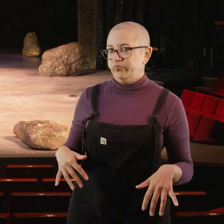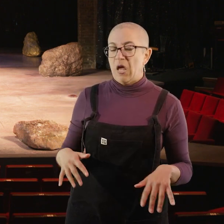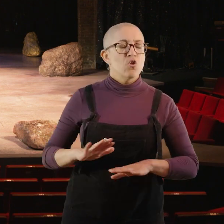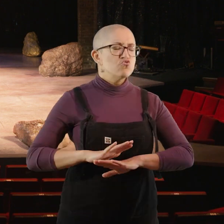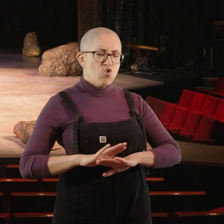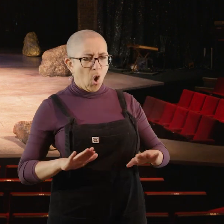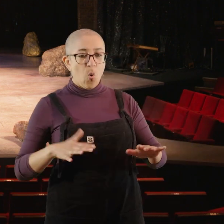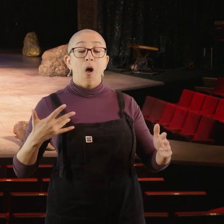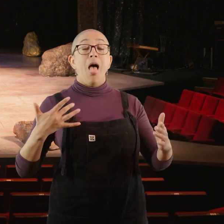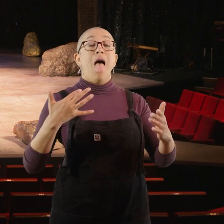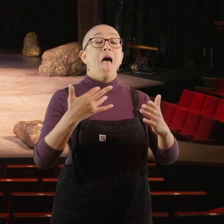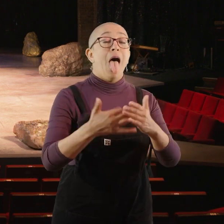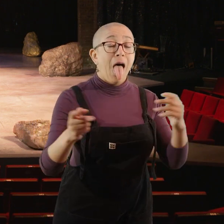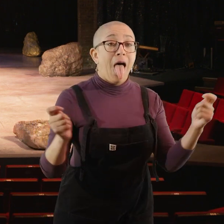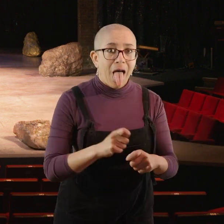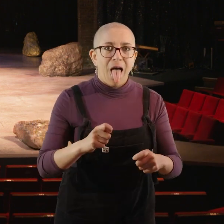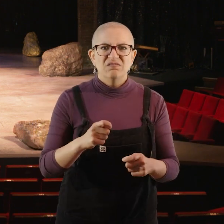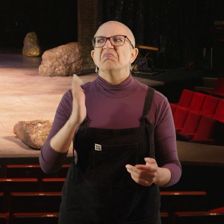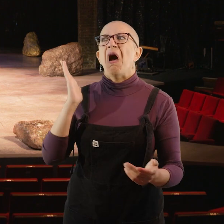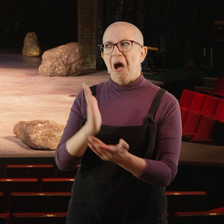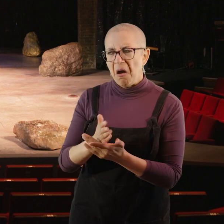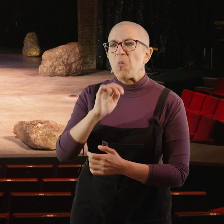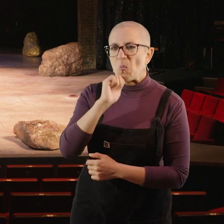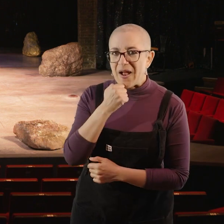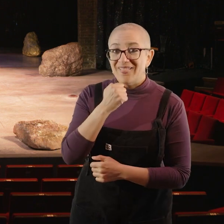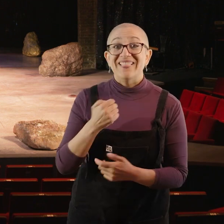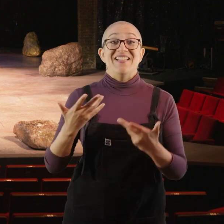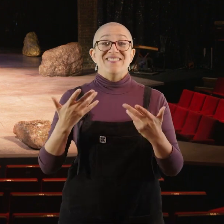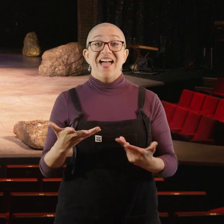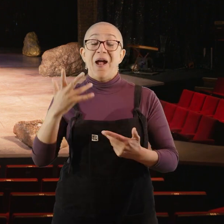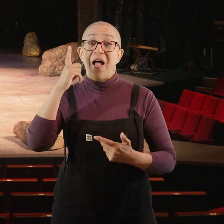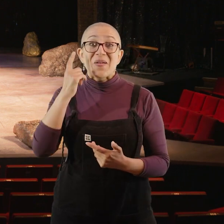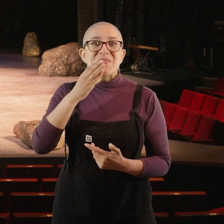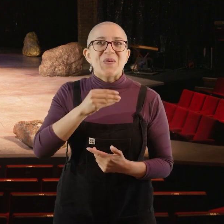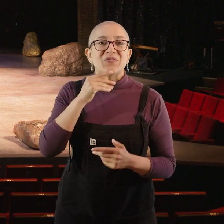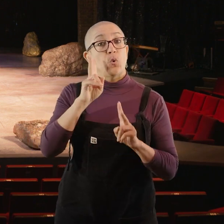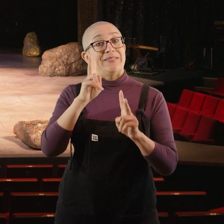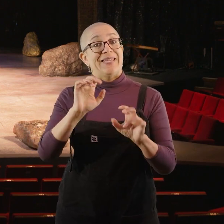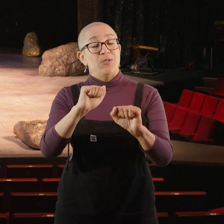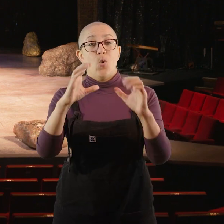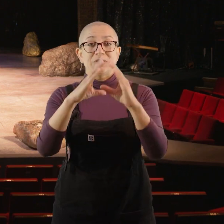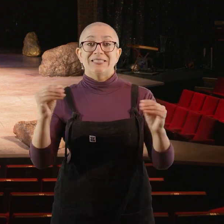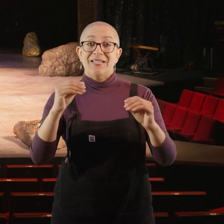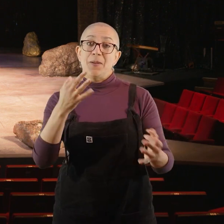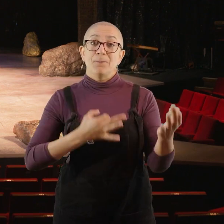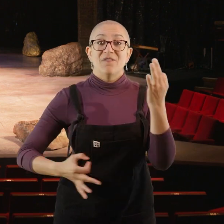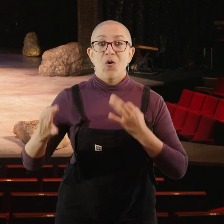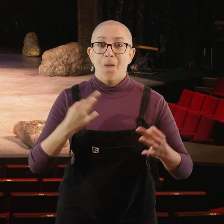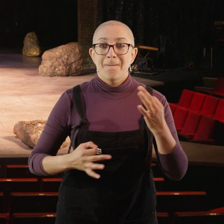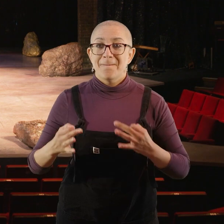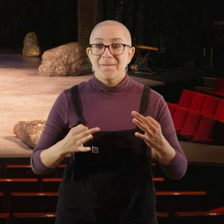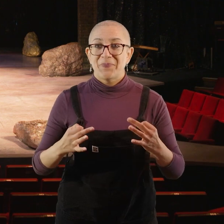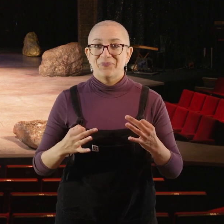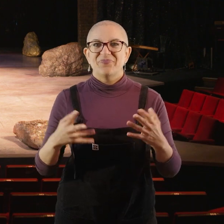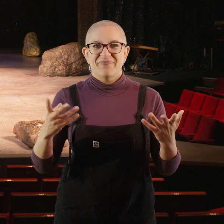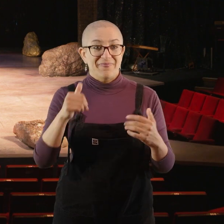Yeah. Yeah. So I think this would be a really good opportunity and moment to see the scene in performance. So, I mean, as much as you can